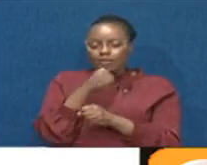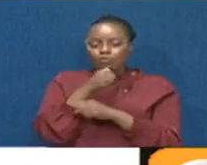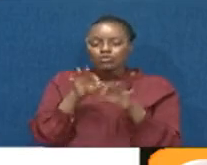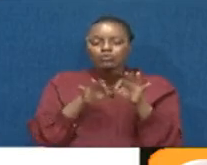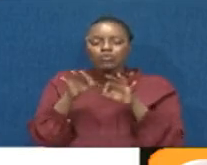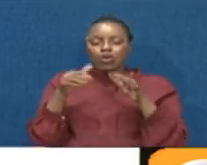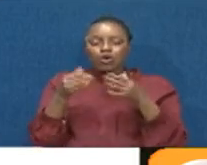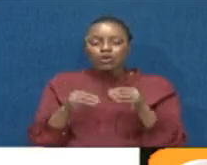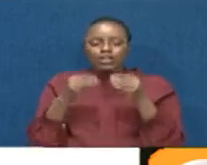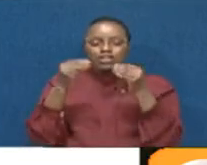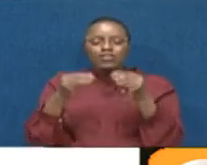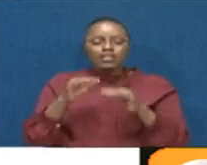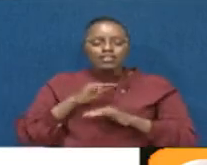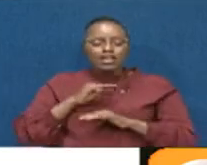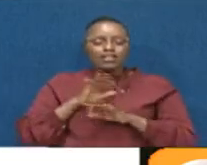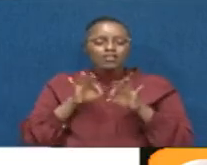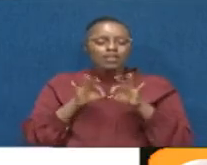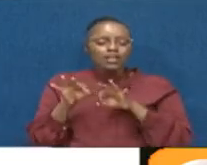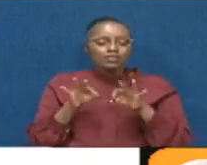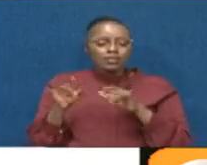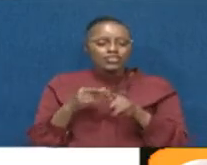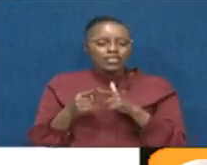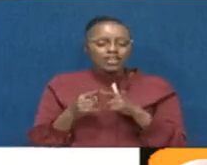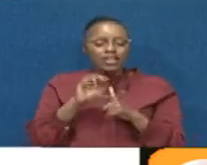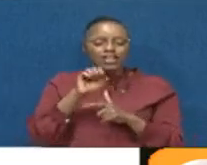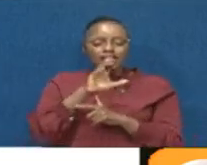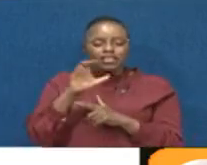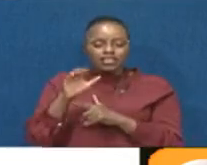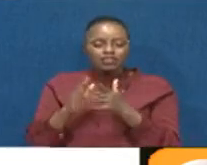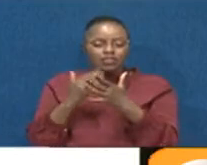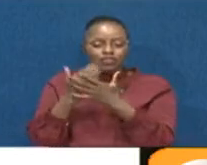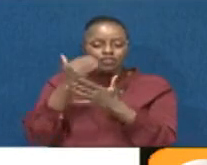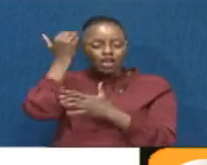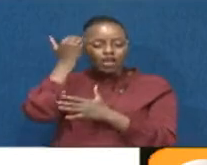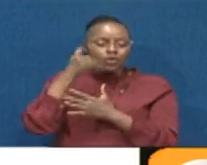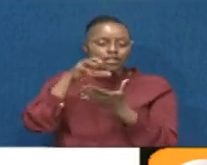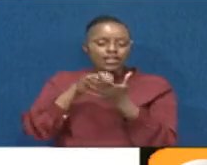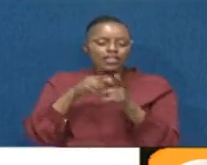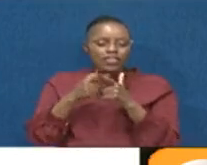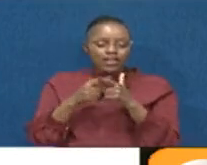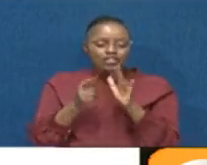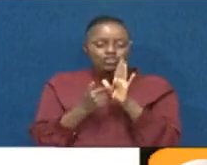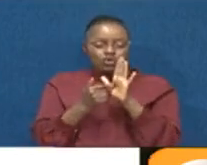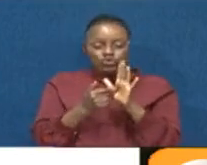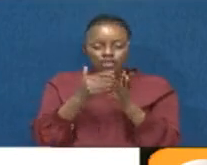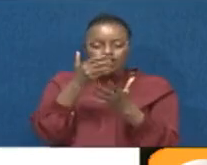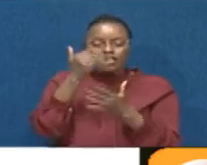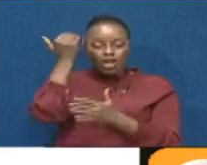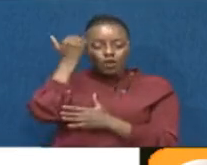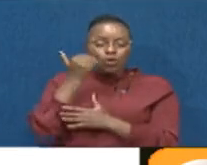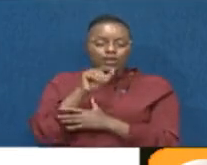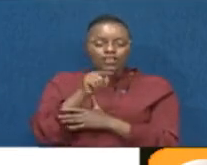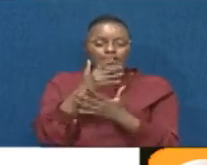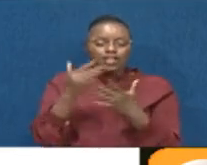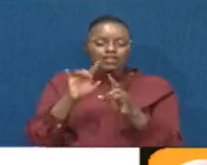to explain or give satisfactory explanation, EACC files a suit, and upon demonstrating to the court that the assets